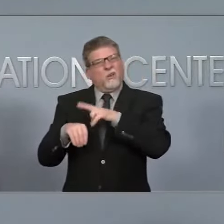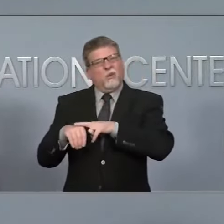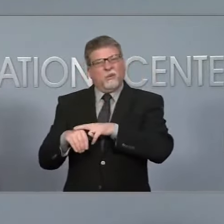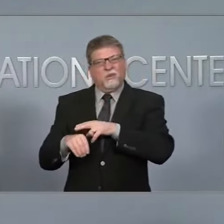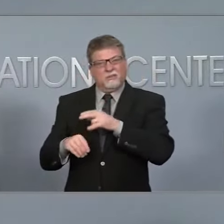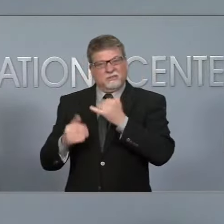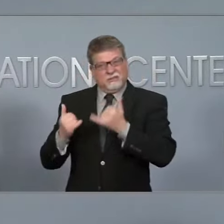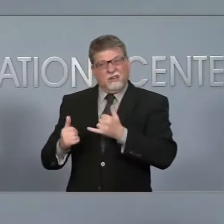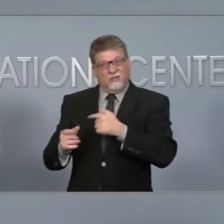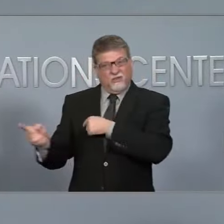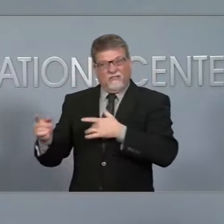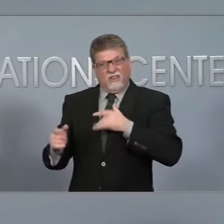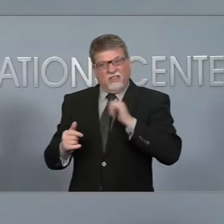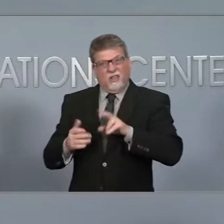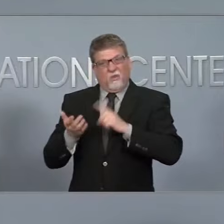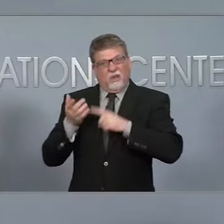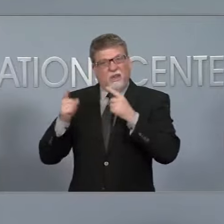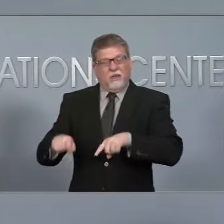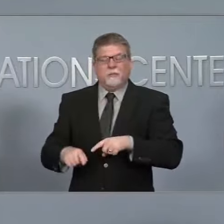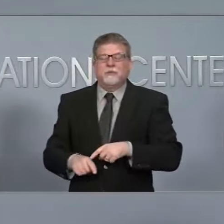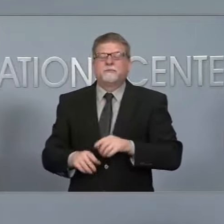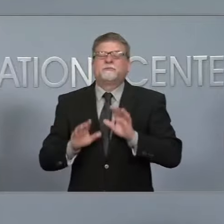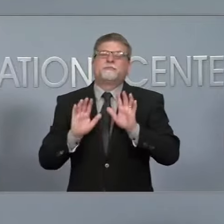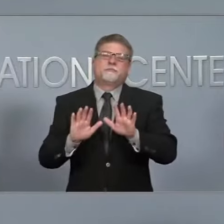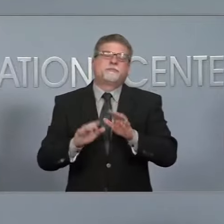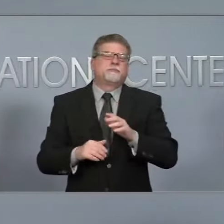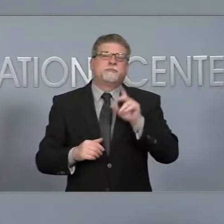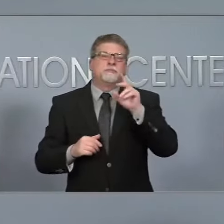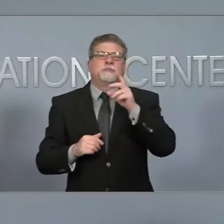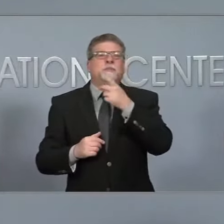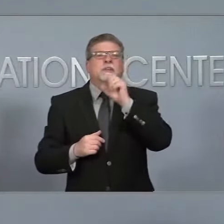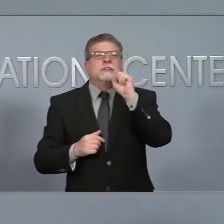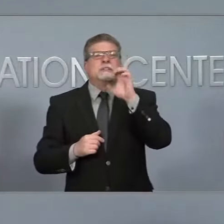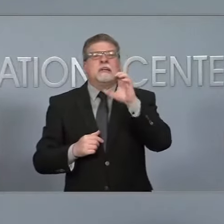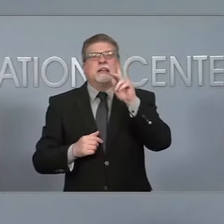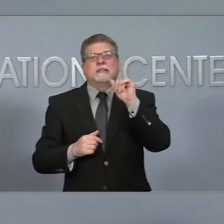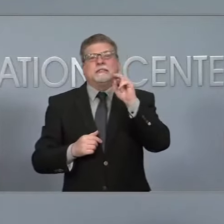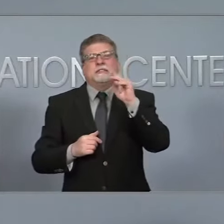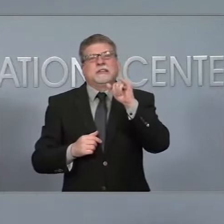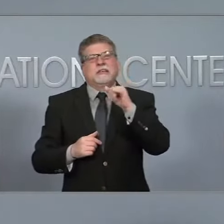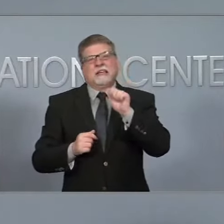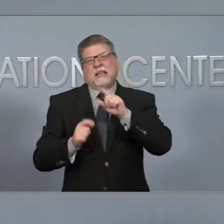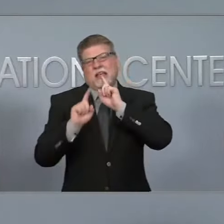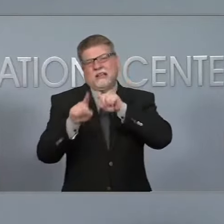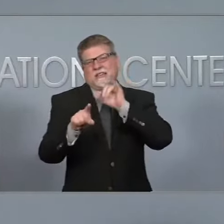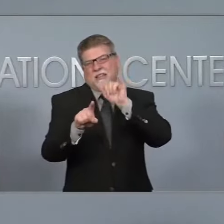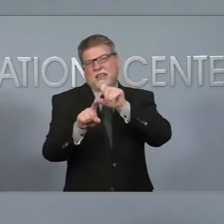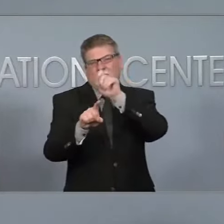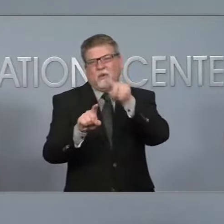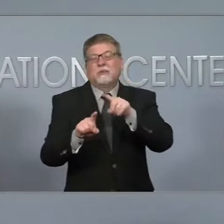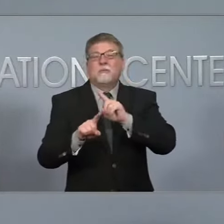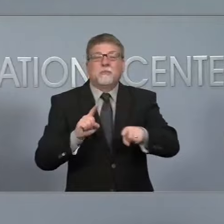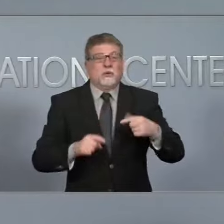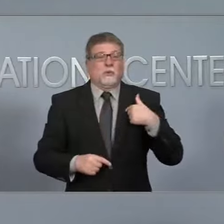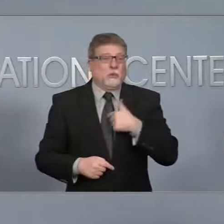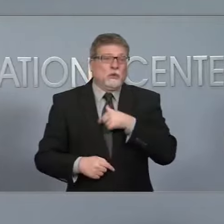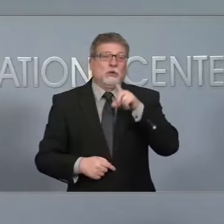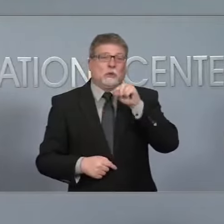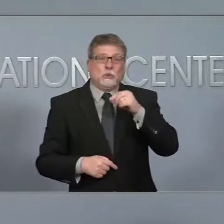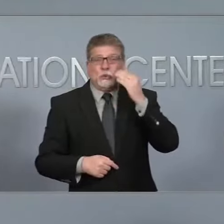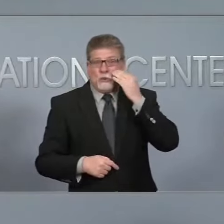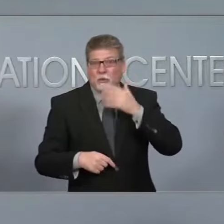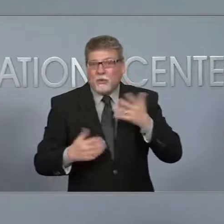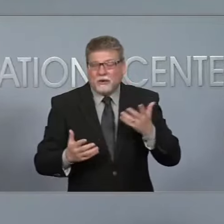so important is we know how to protect ourselves. We know that vaccines and boosters are the best